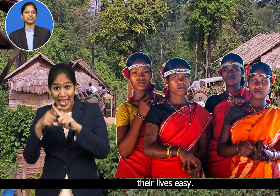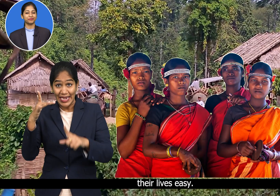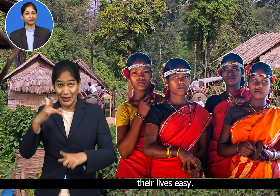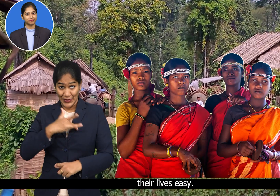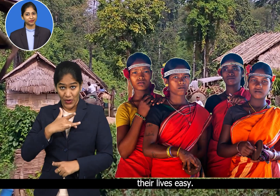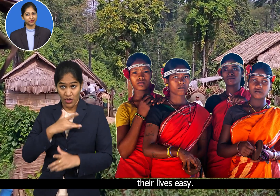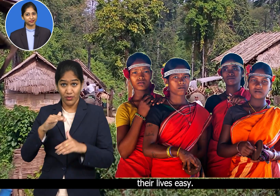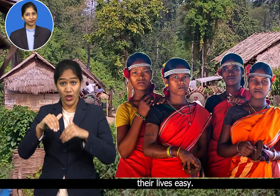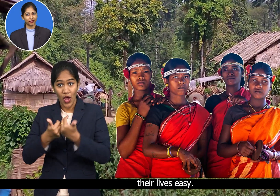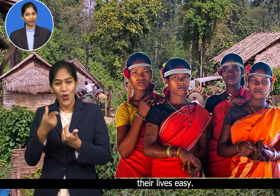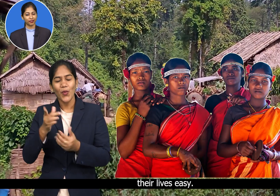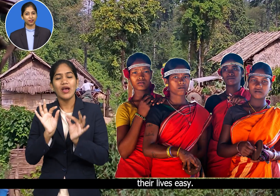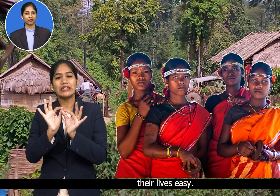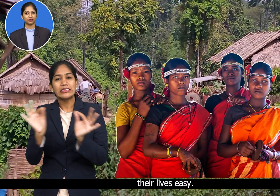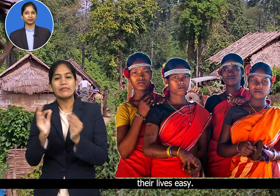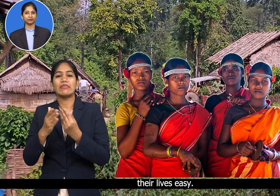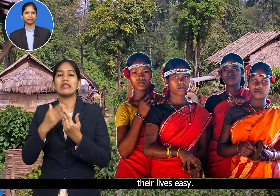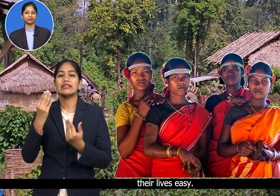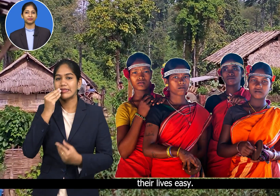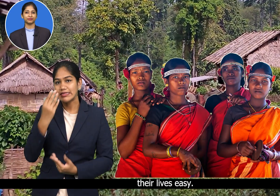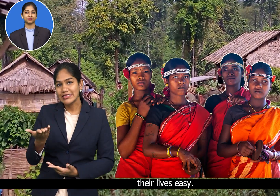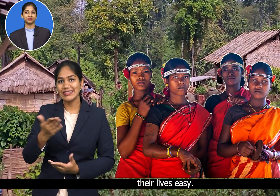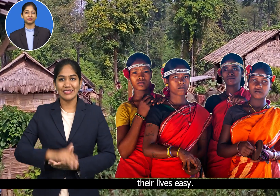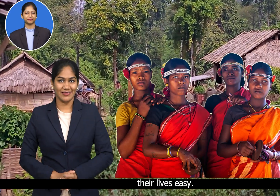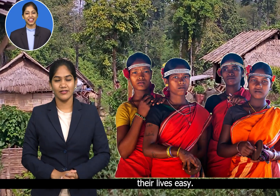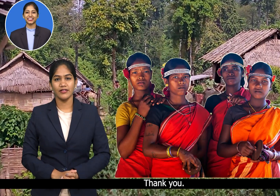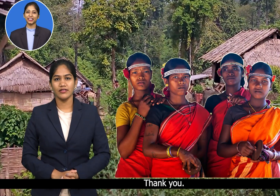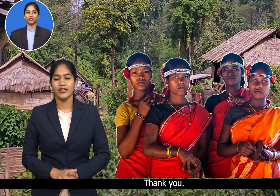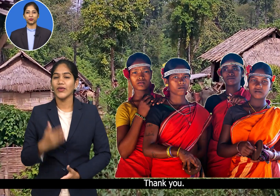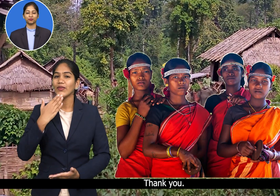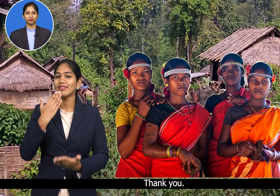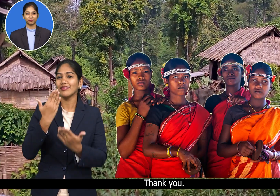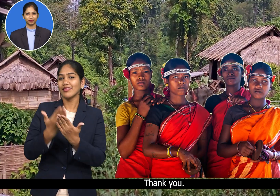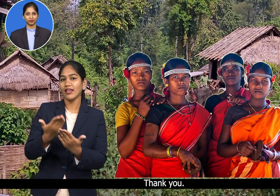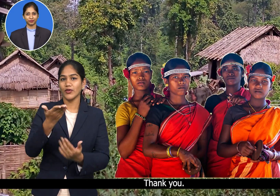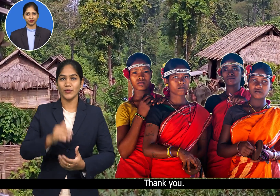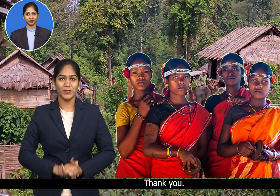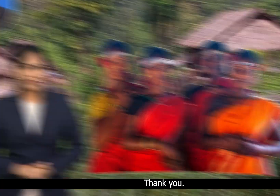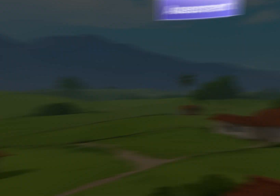easy. Thank you.